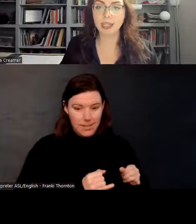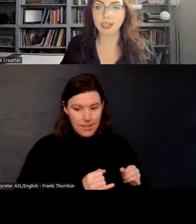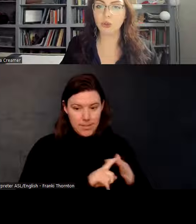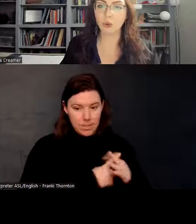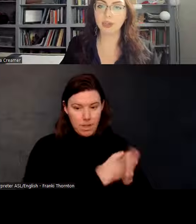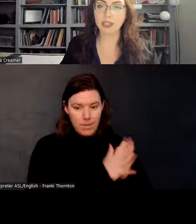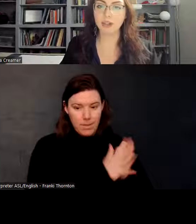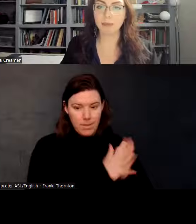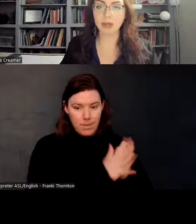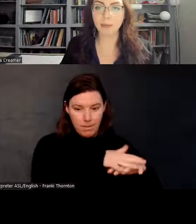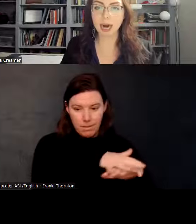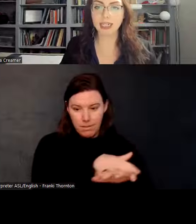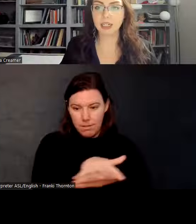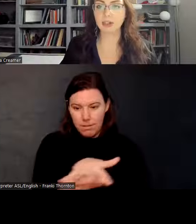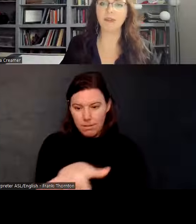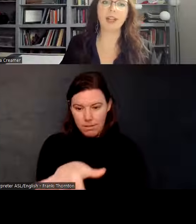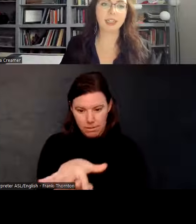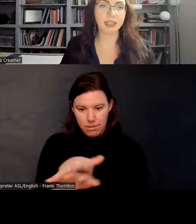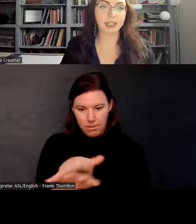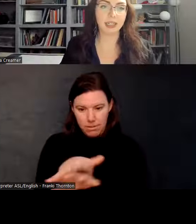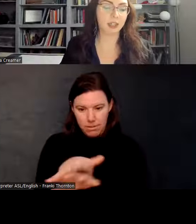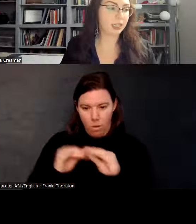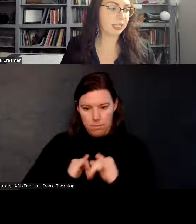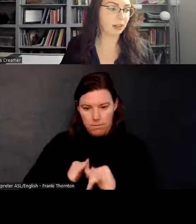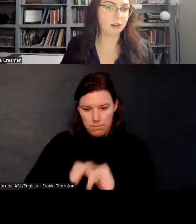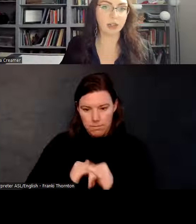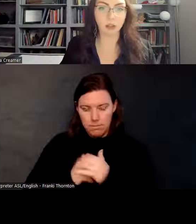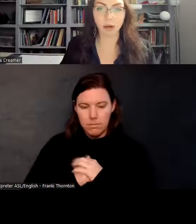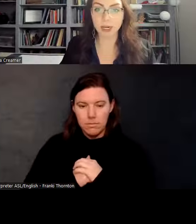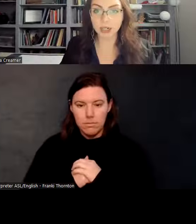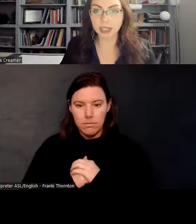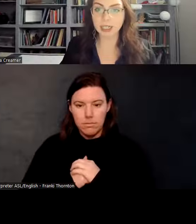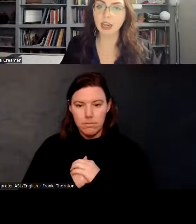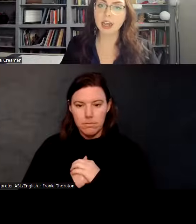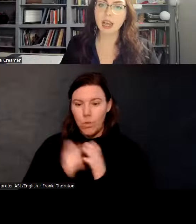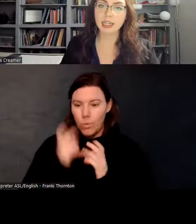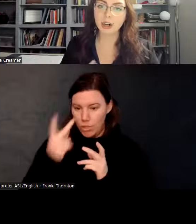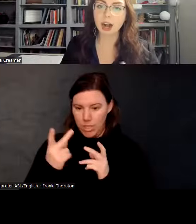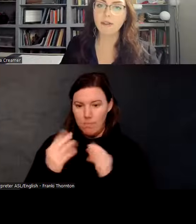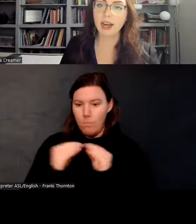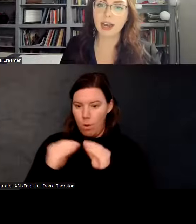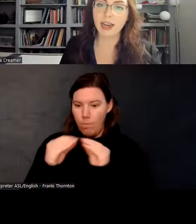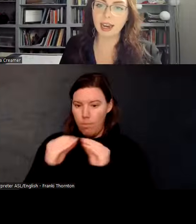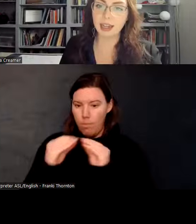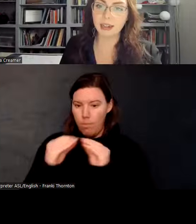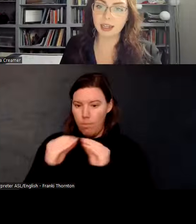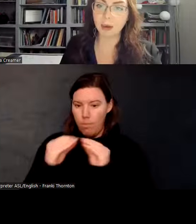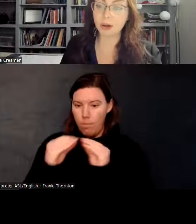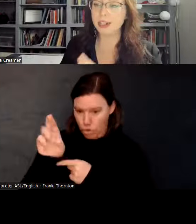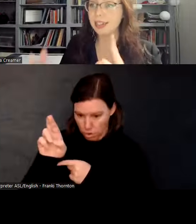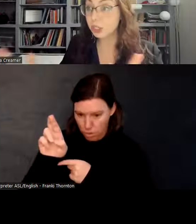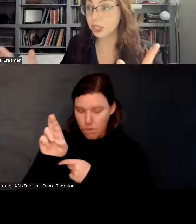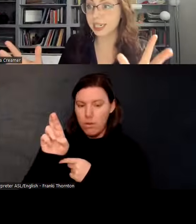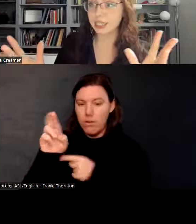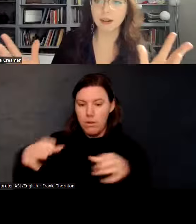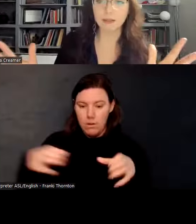Notable trends towards Assyrian burial practices are reflected in the increase of double jar burials and sarcophagi and the